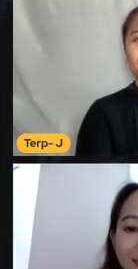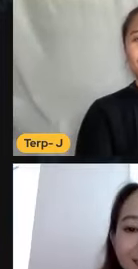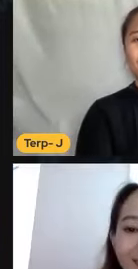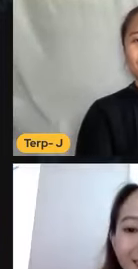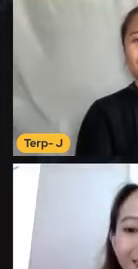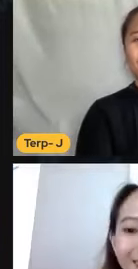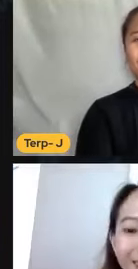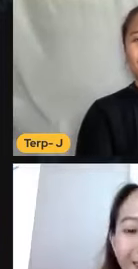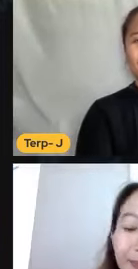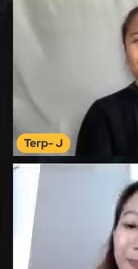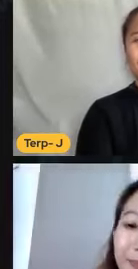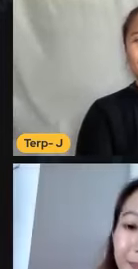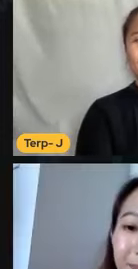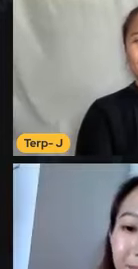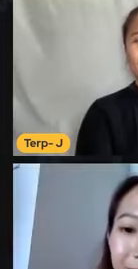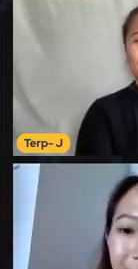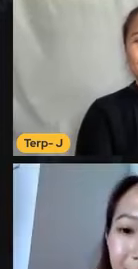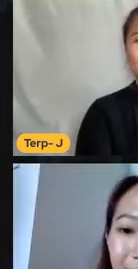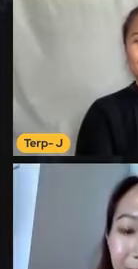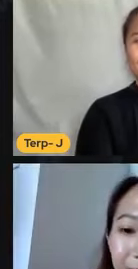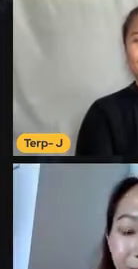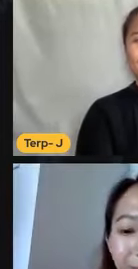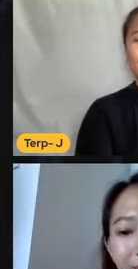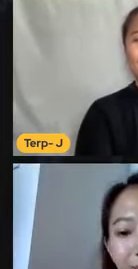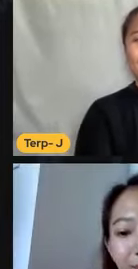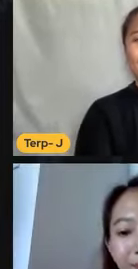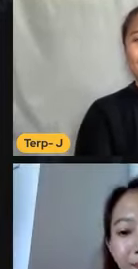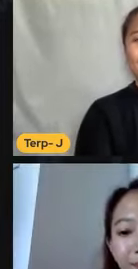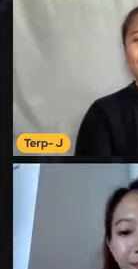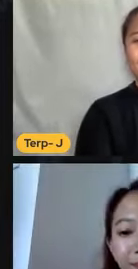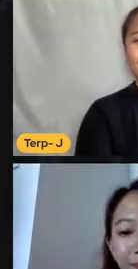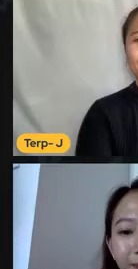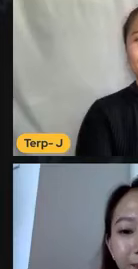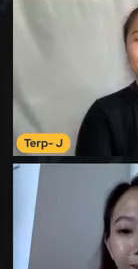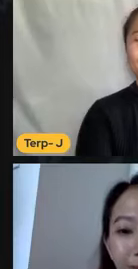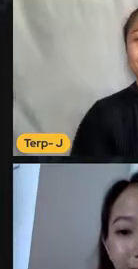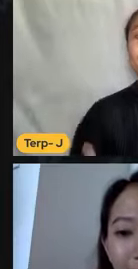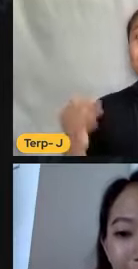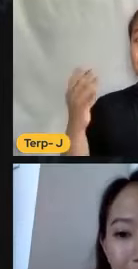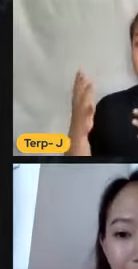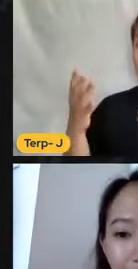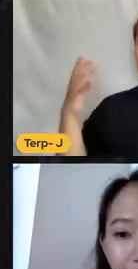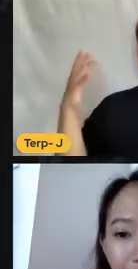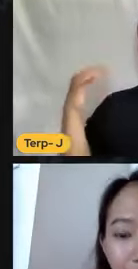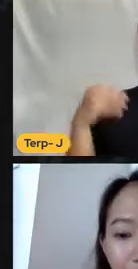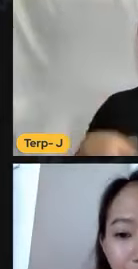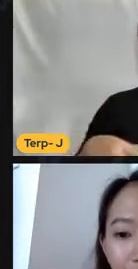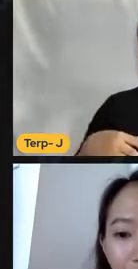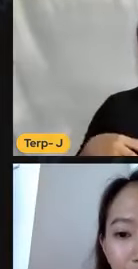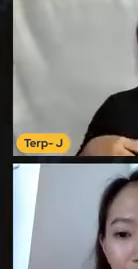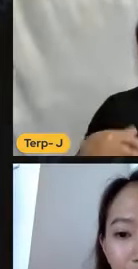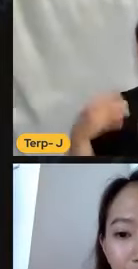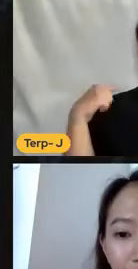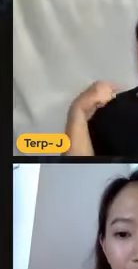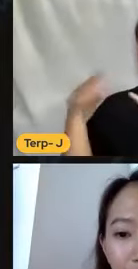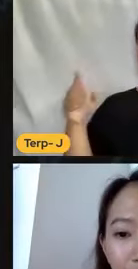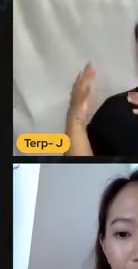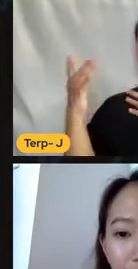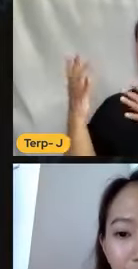Thank you. So, Steph, while we're waiting for Sir Royland to shut up, I just want to ask you, what's your favorite part